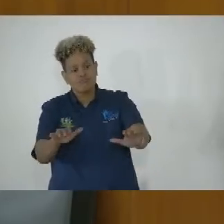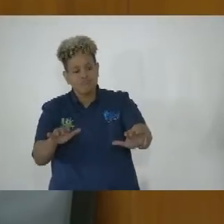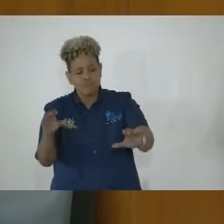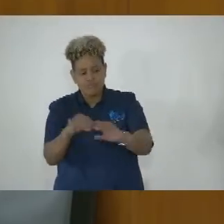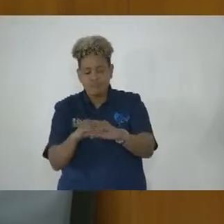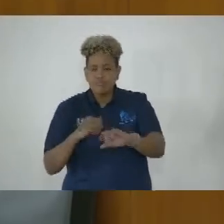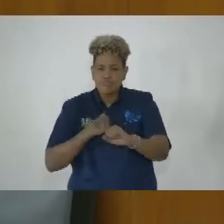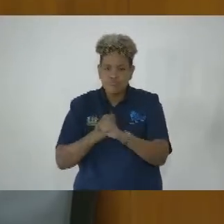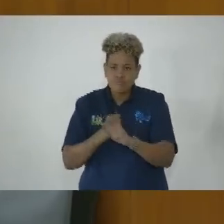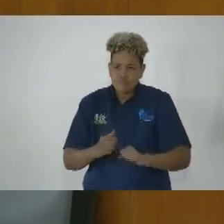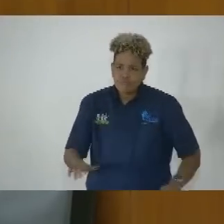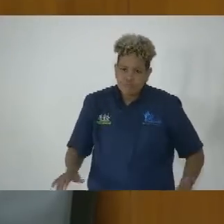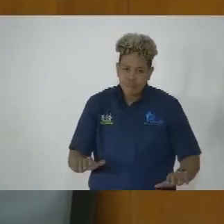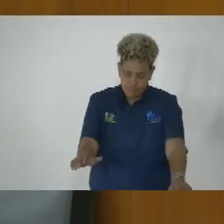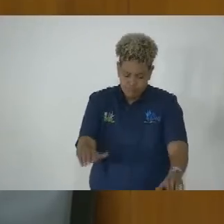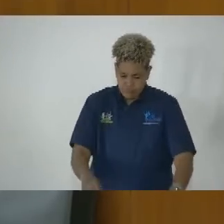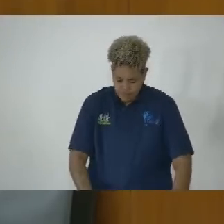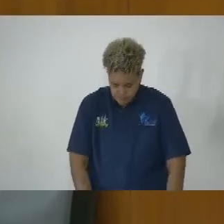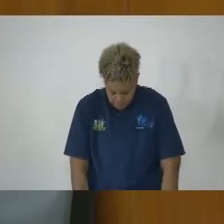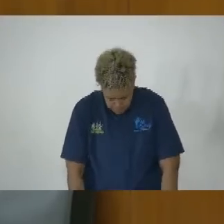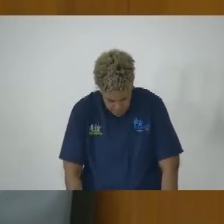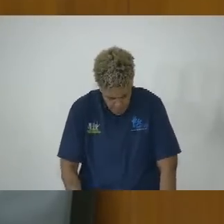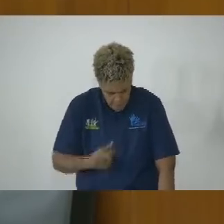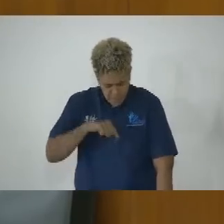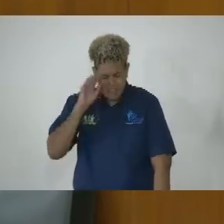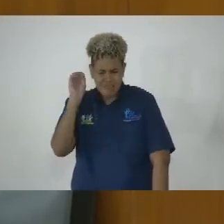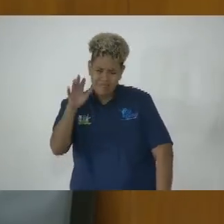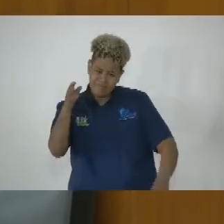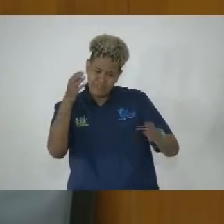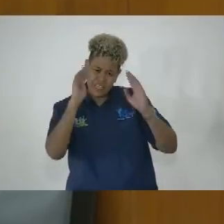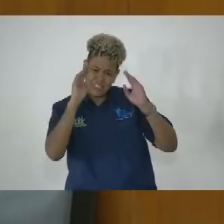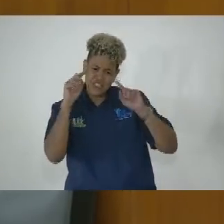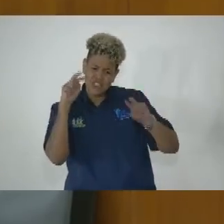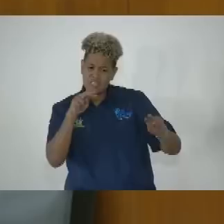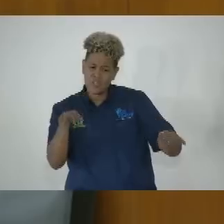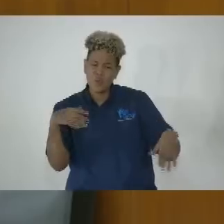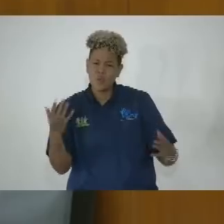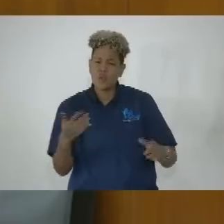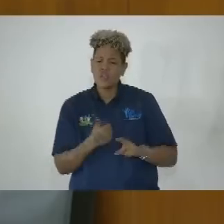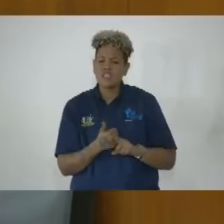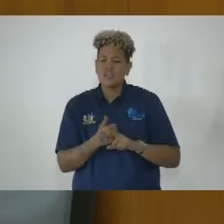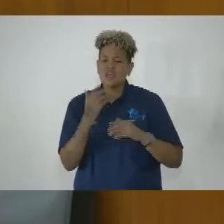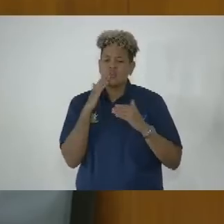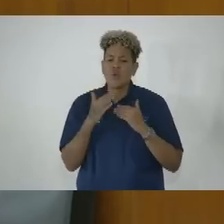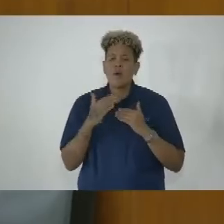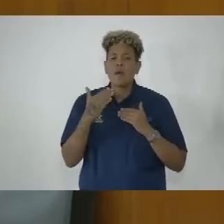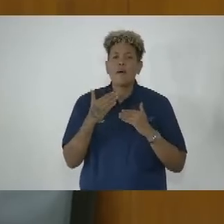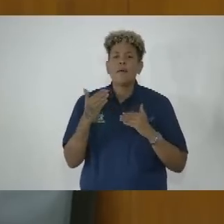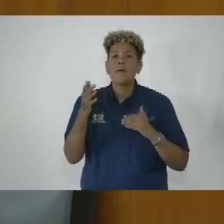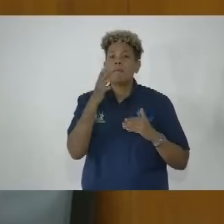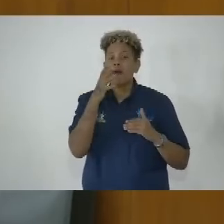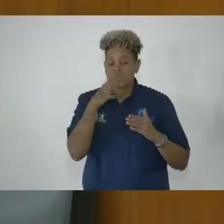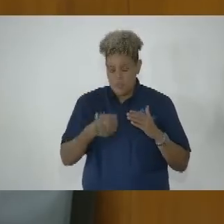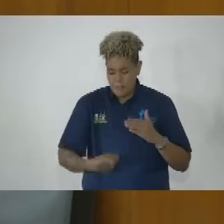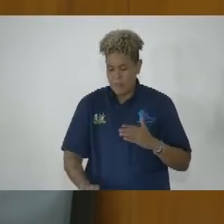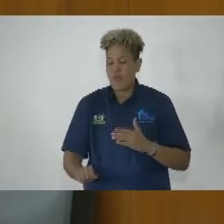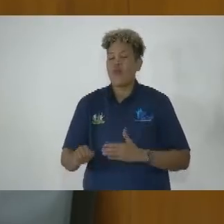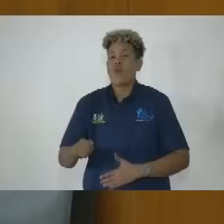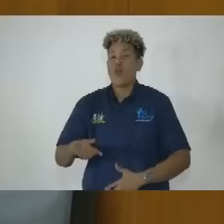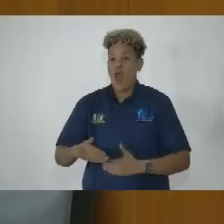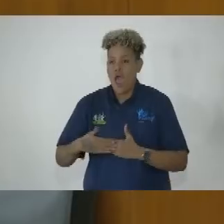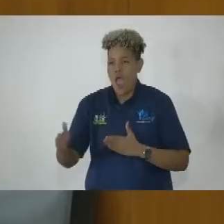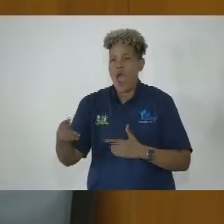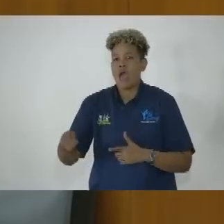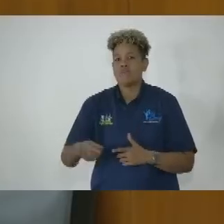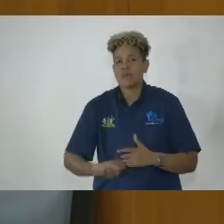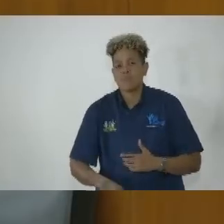my occupation. And I brought attention to the postpartum period